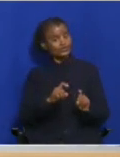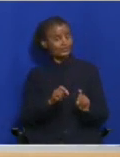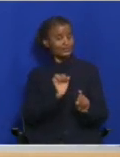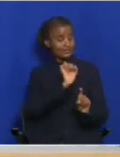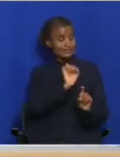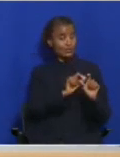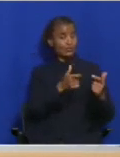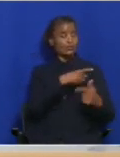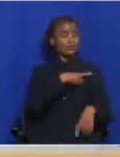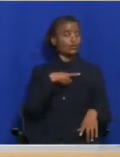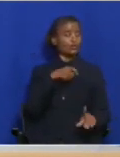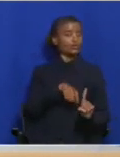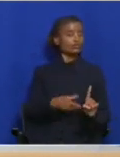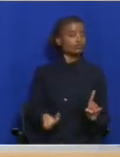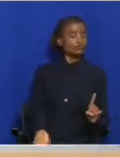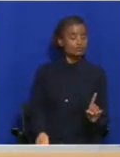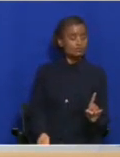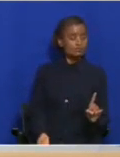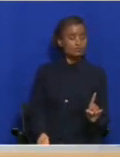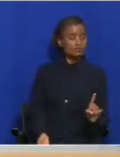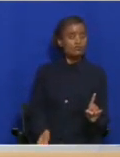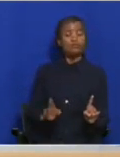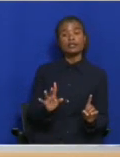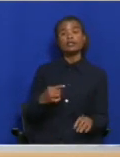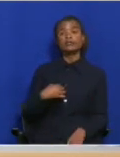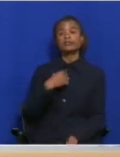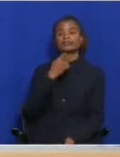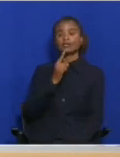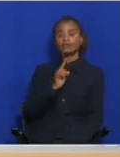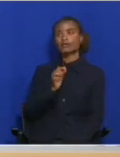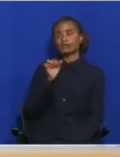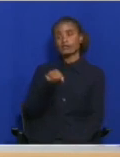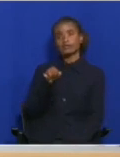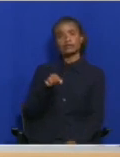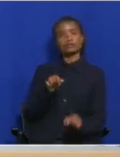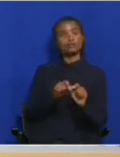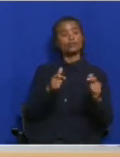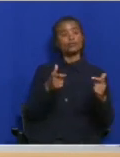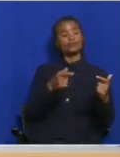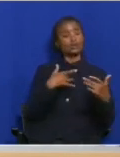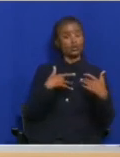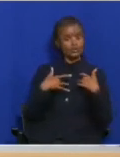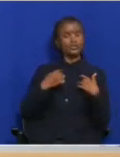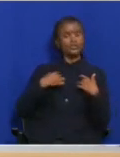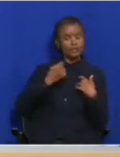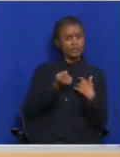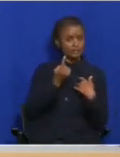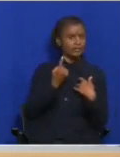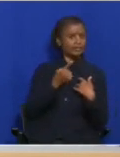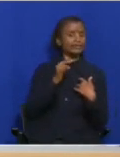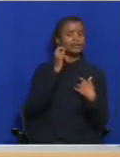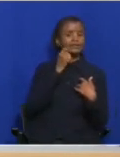that I'm not immune to the Commission's concerns about concluding the evidence of Mr.